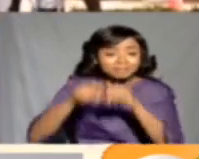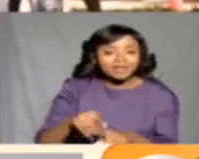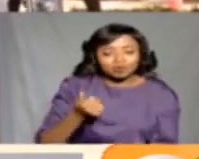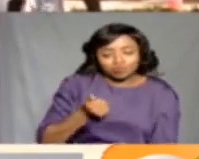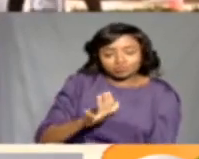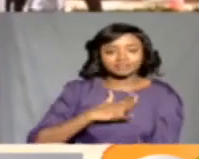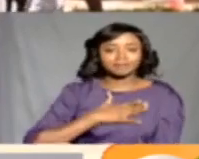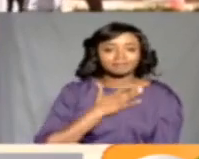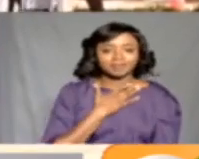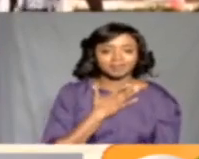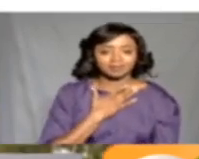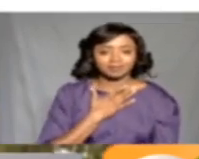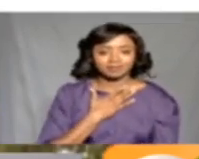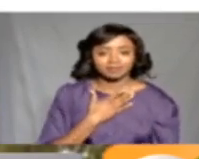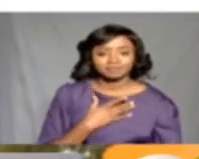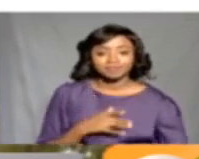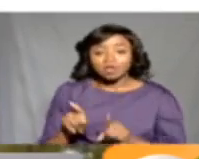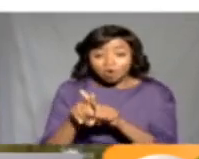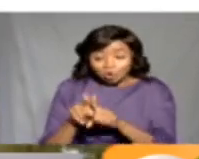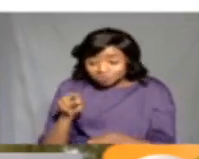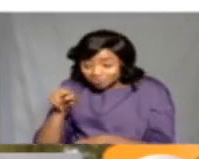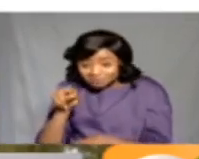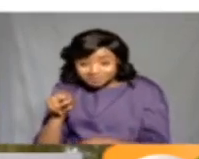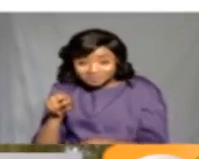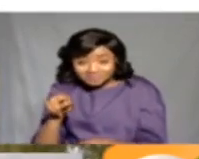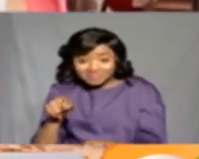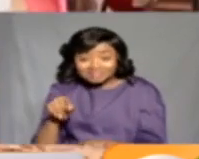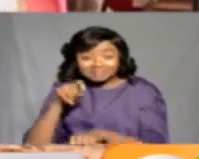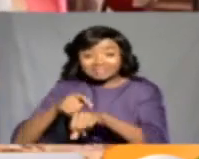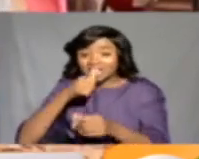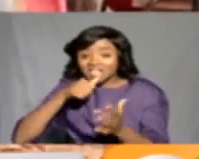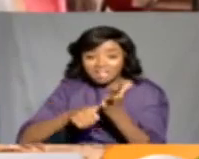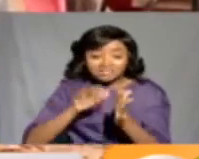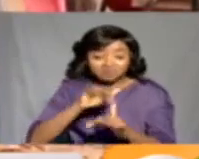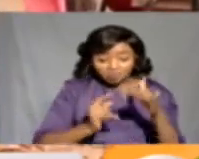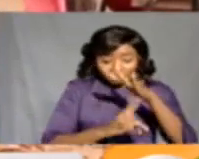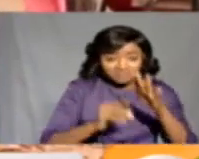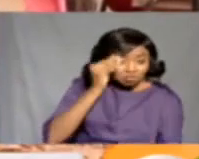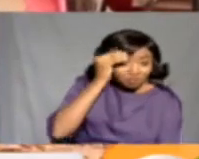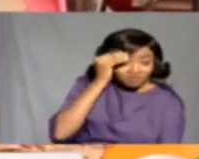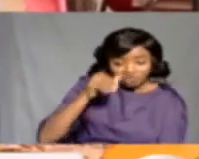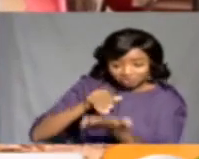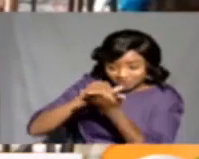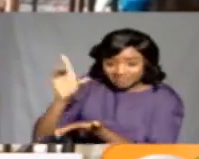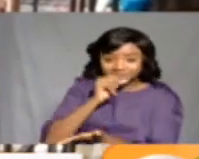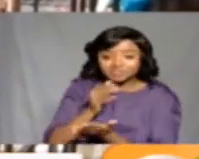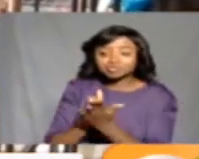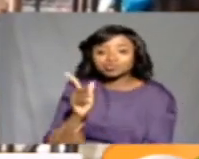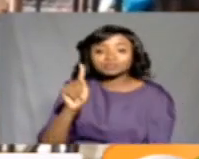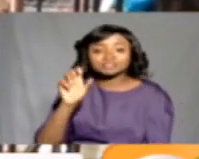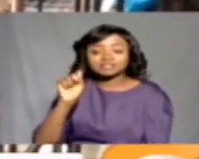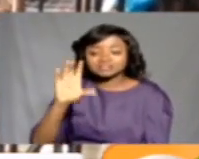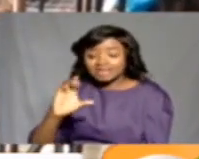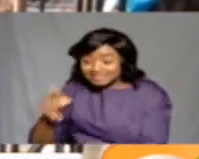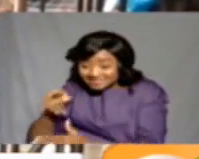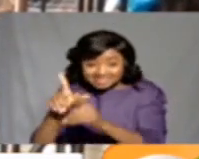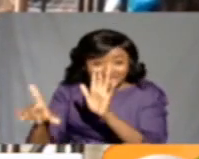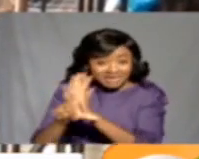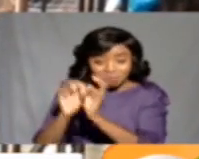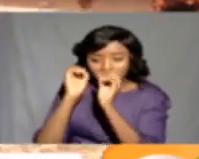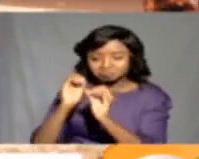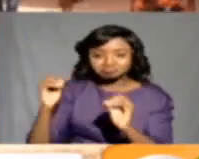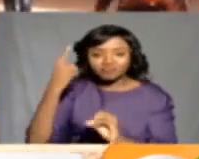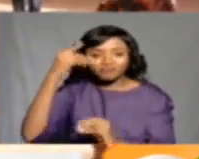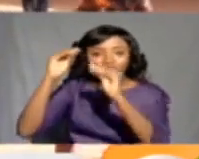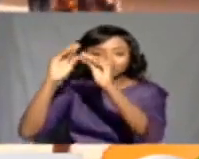The nightmare that the teacher trainees face comes up following a letter from the Ministry of Education through TSC that revoked the legality of students